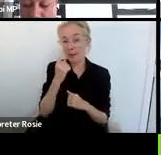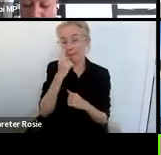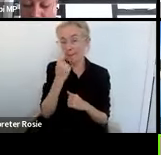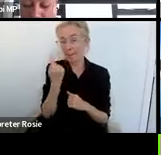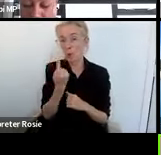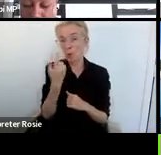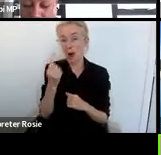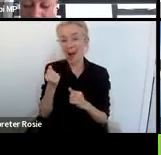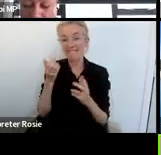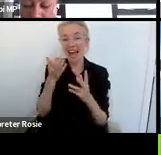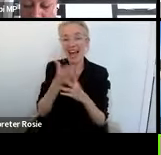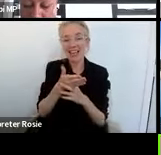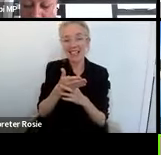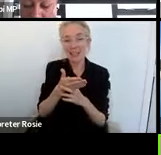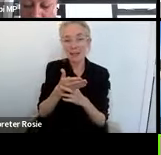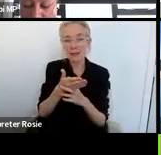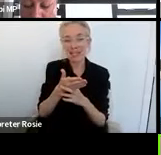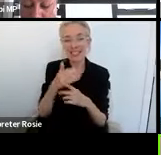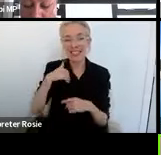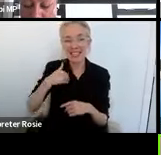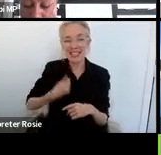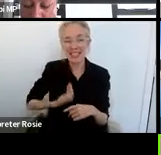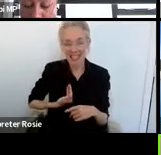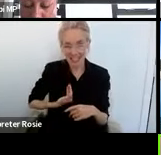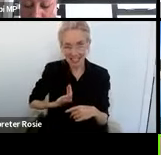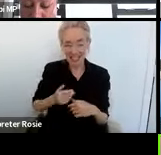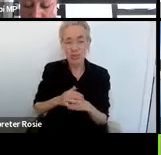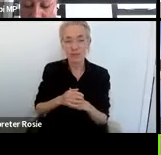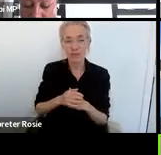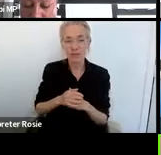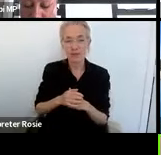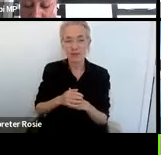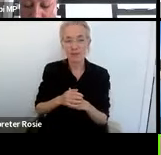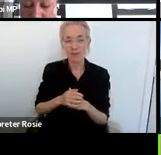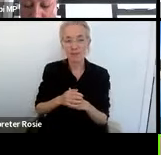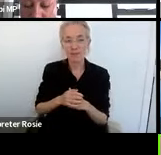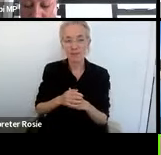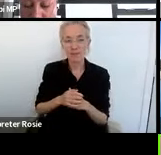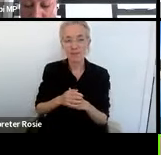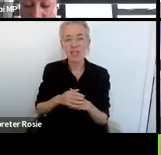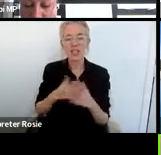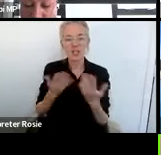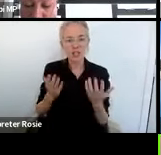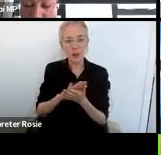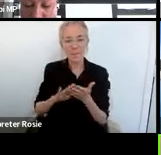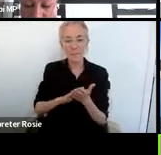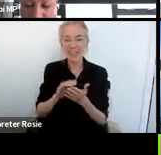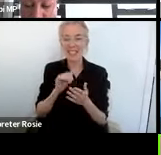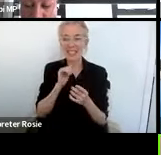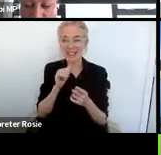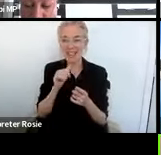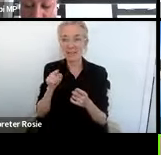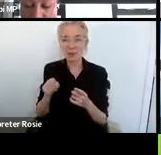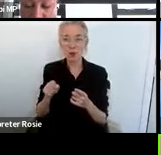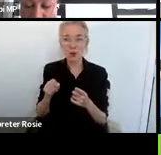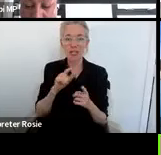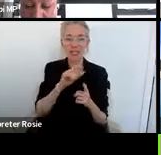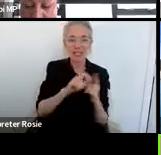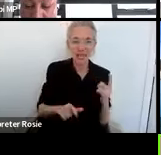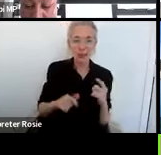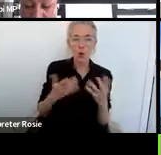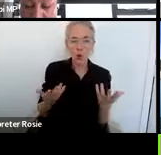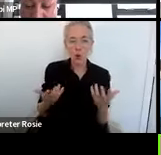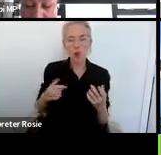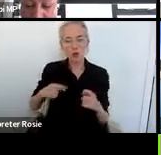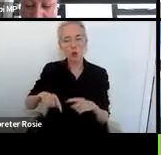rubber meets the road, where you are disabled, have a difference, or are aging. Unfortunately, the proposed legislation is